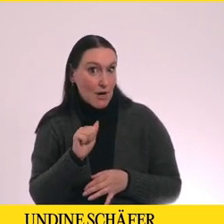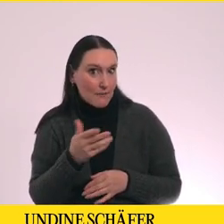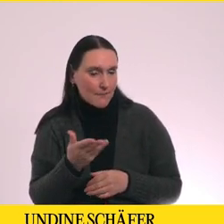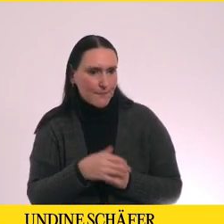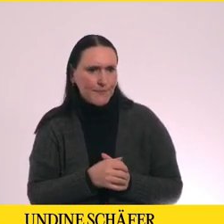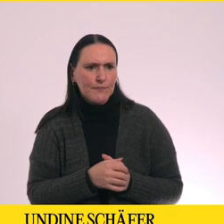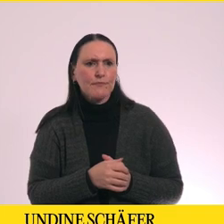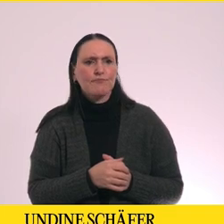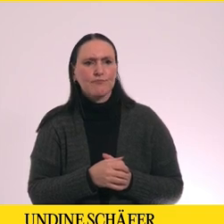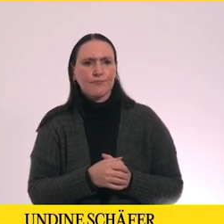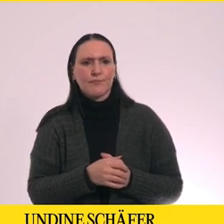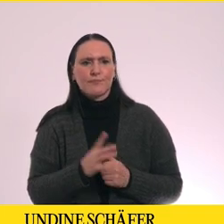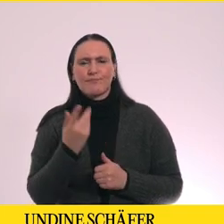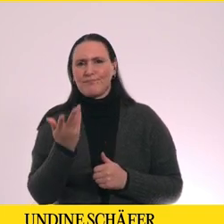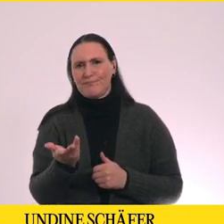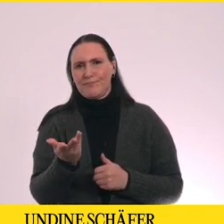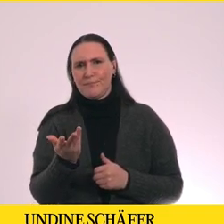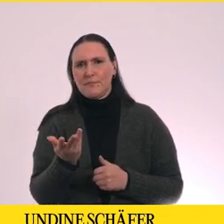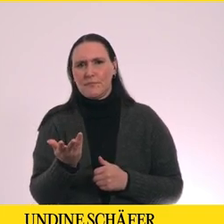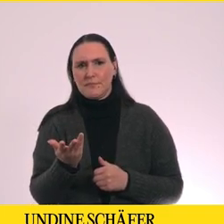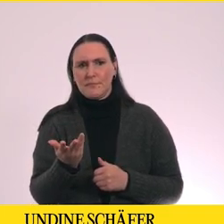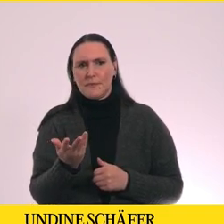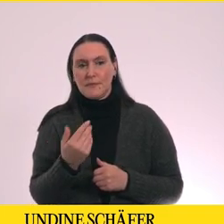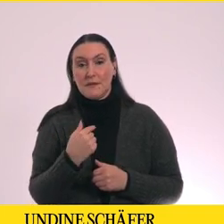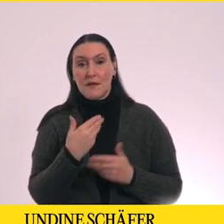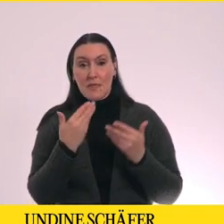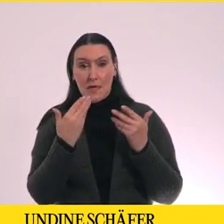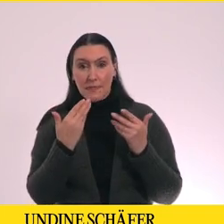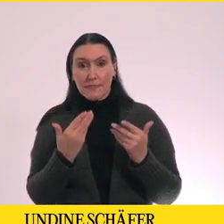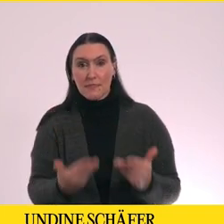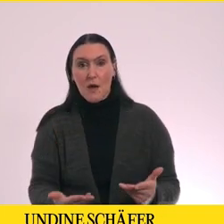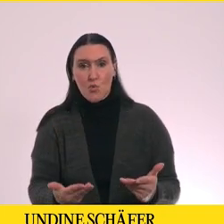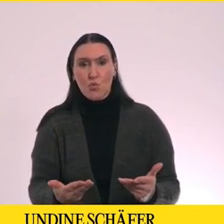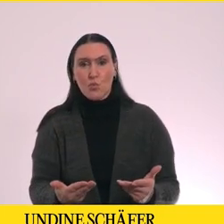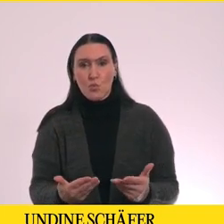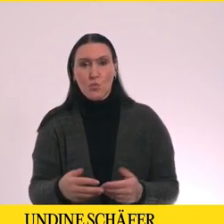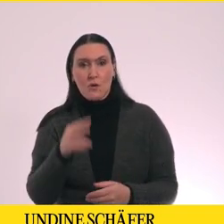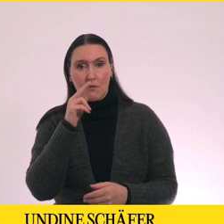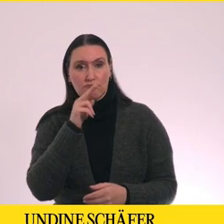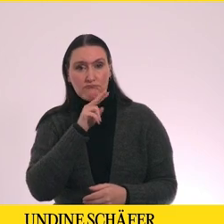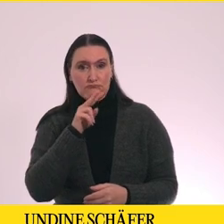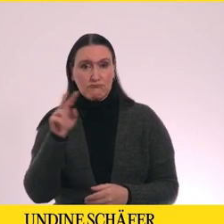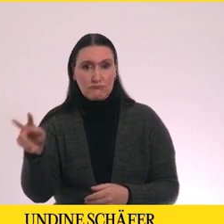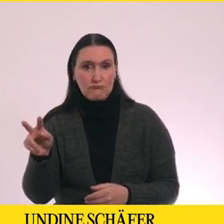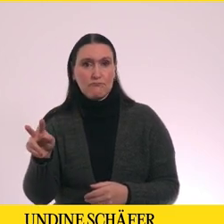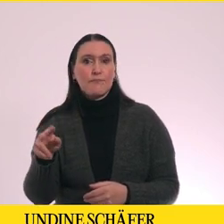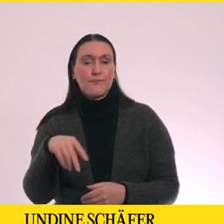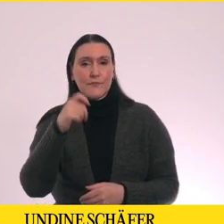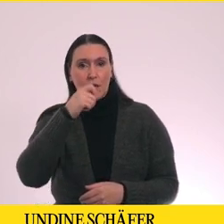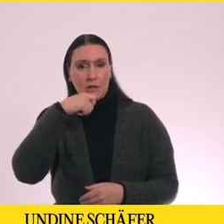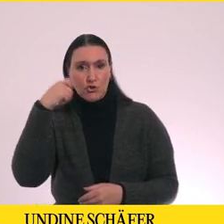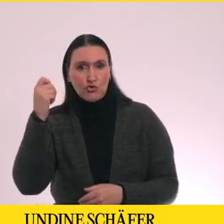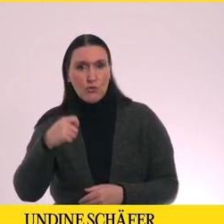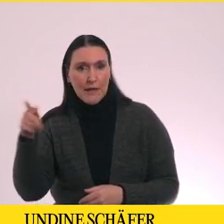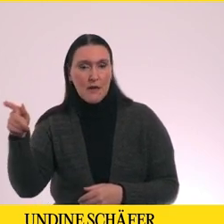very important to mention that now we are facing the Ukrainian crisis, and this is a big wave